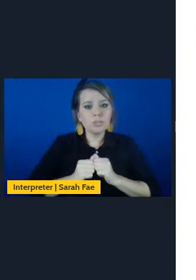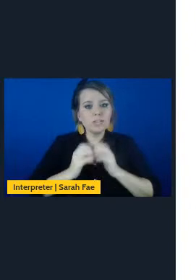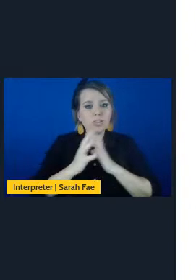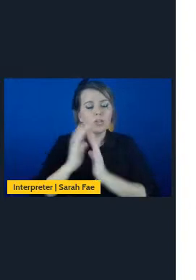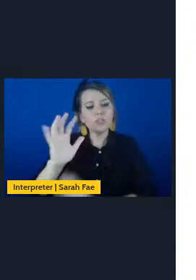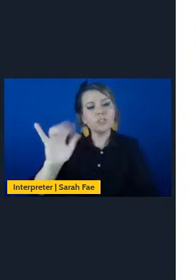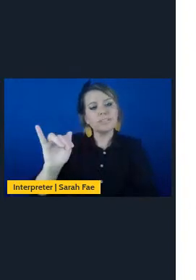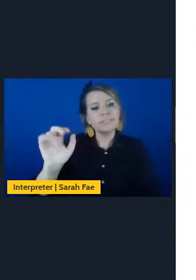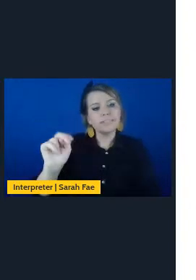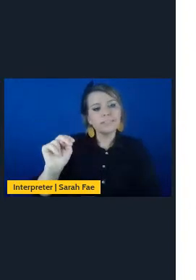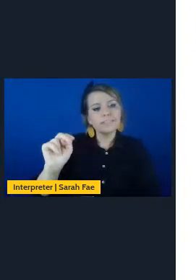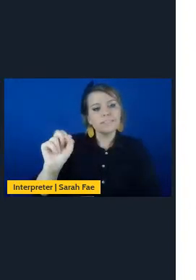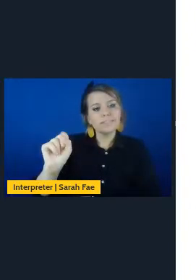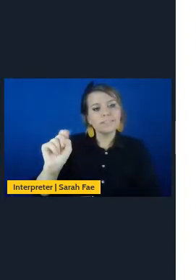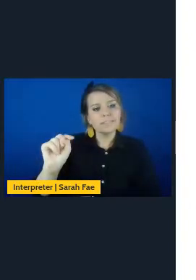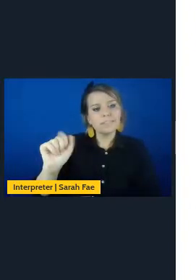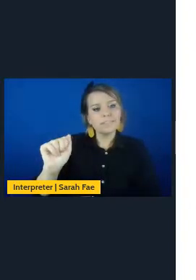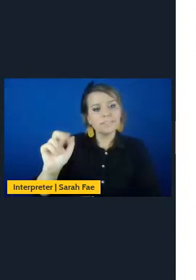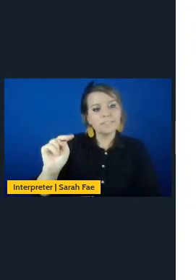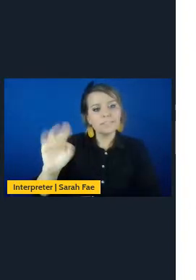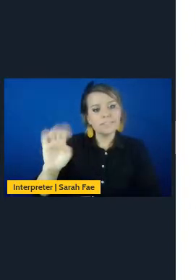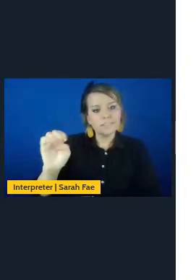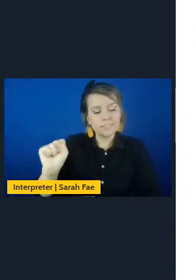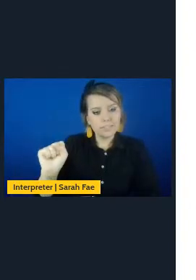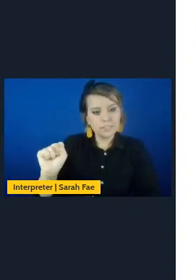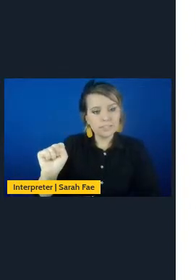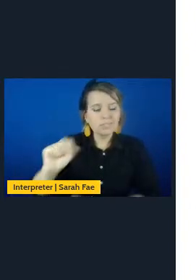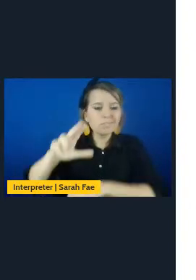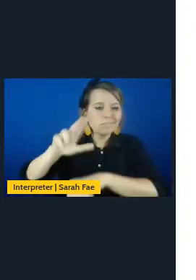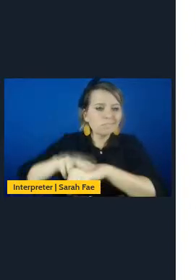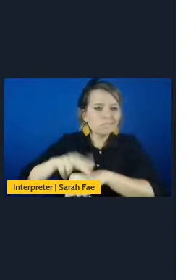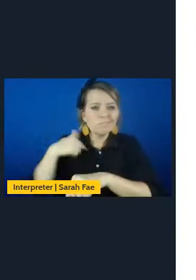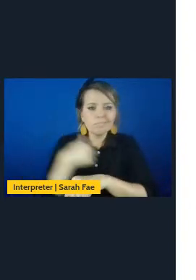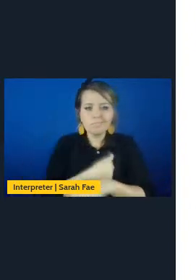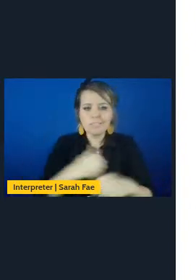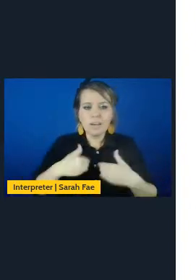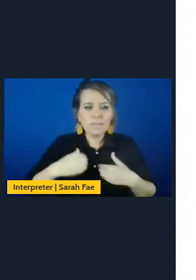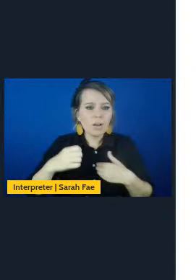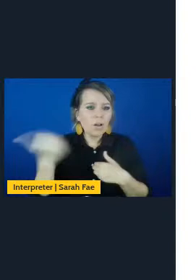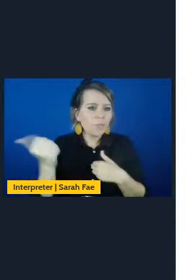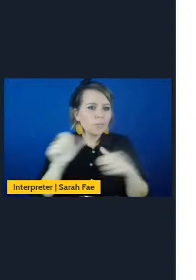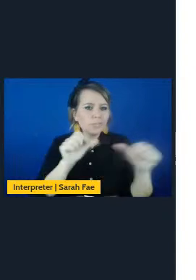Now, of course, within EC2 product, we have other capabilities